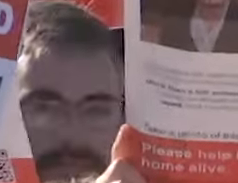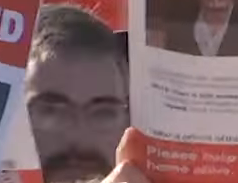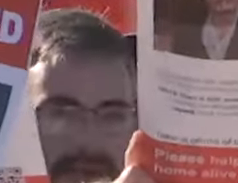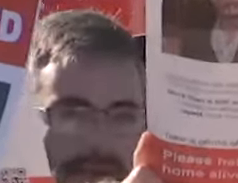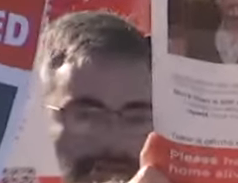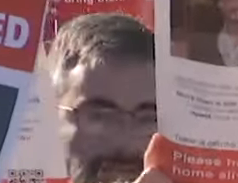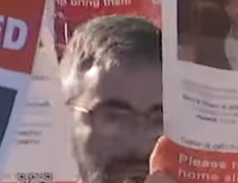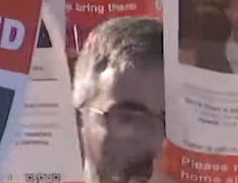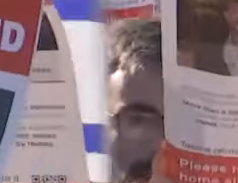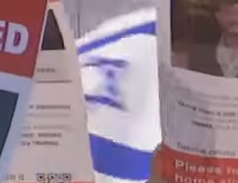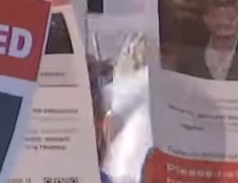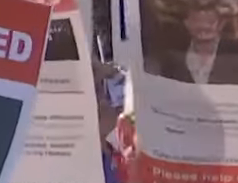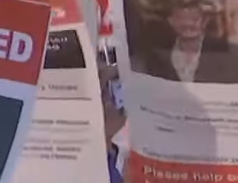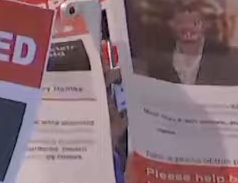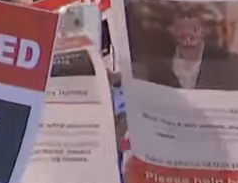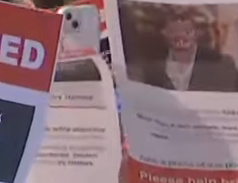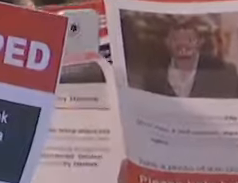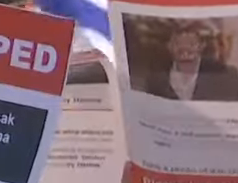Thank you.